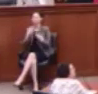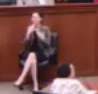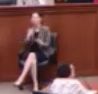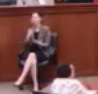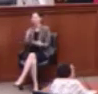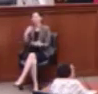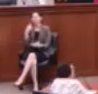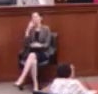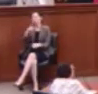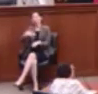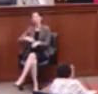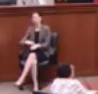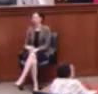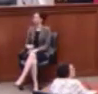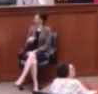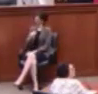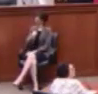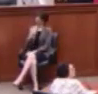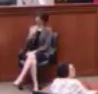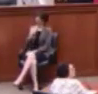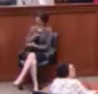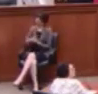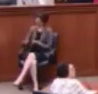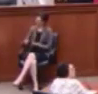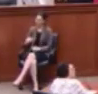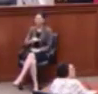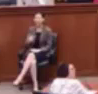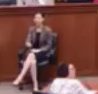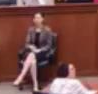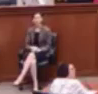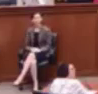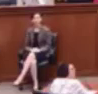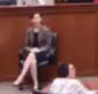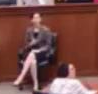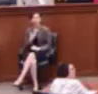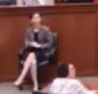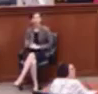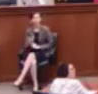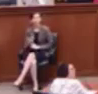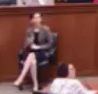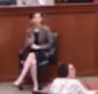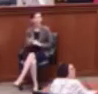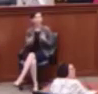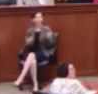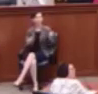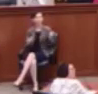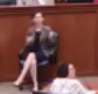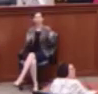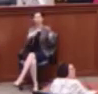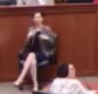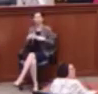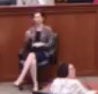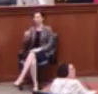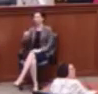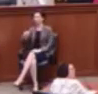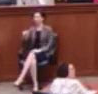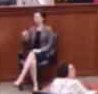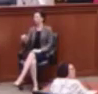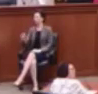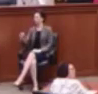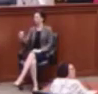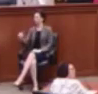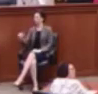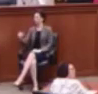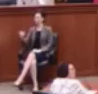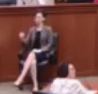Madam Chair, for the time. Yes, sir. Next. Good morning, members and superintendent. My name is Ethan Melanson, and I am